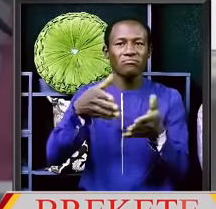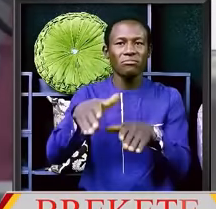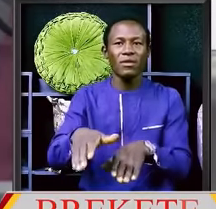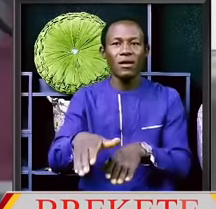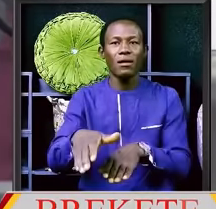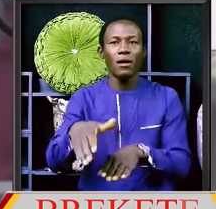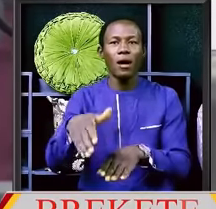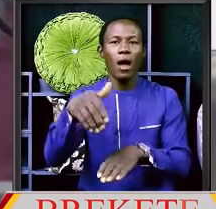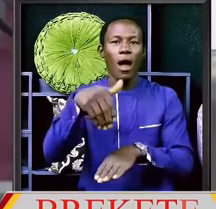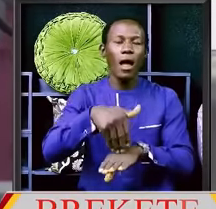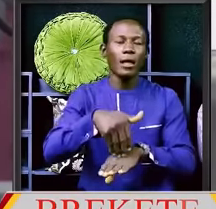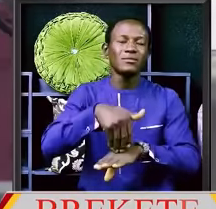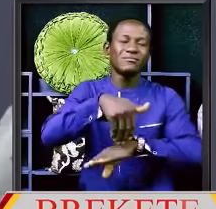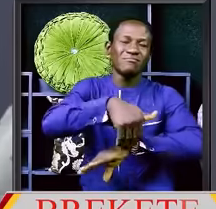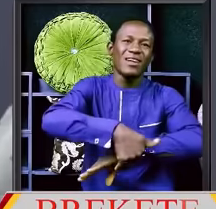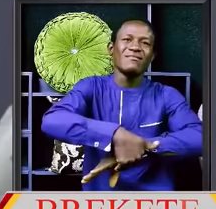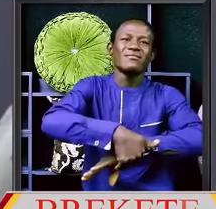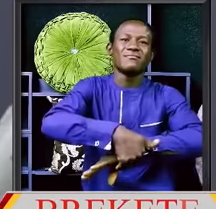for night.